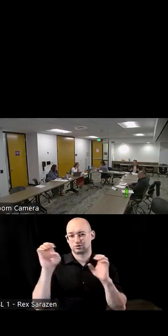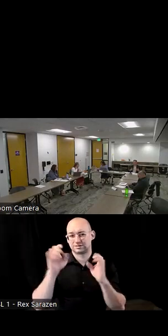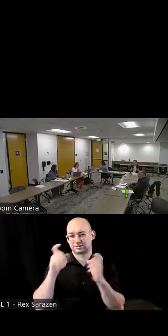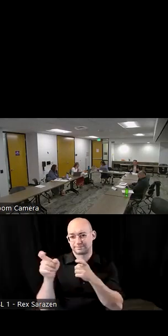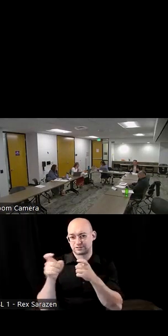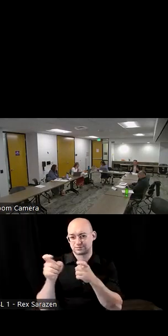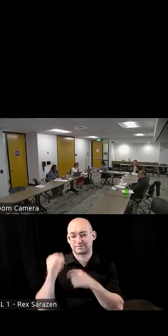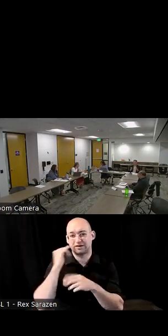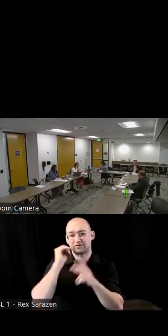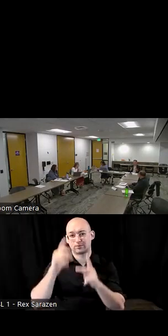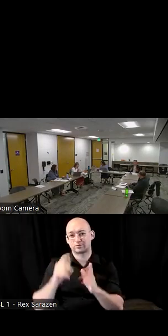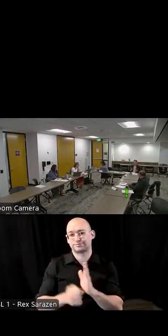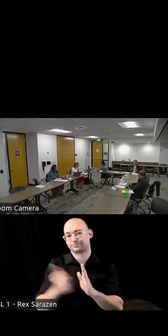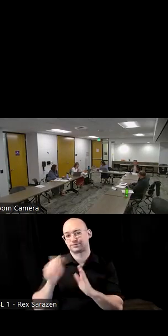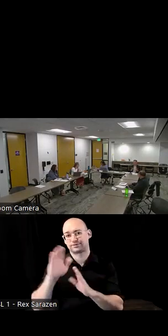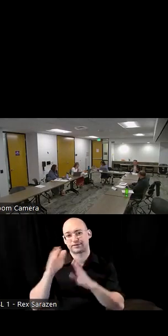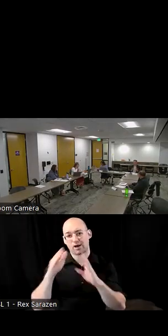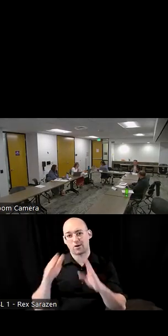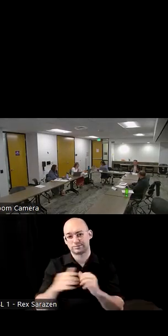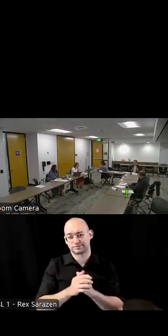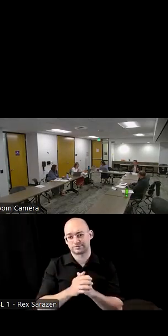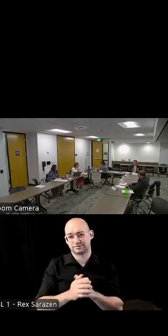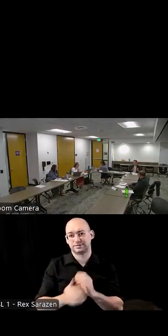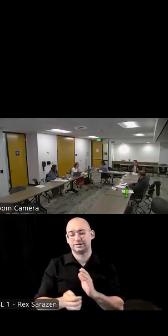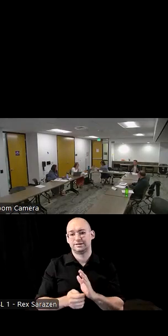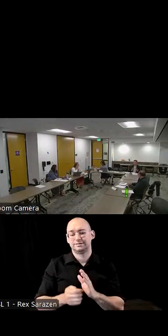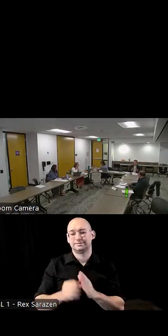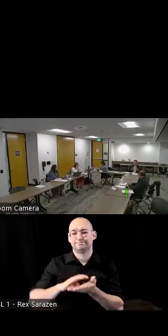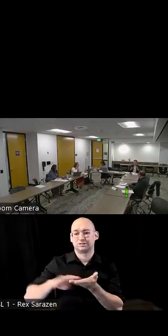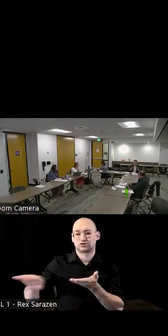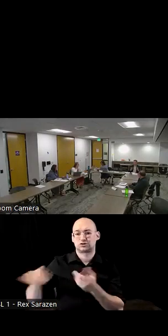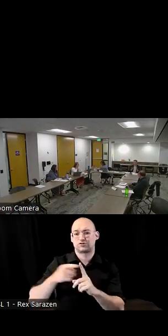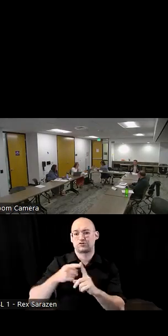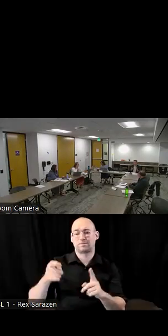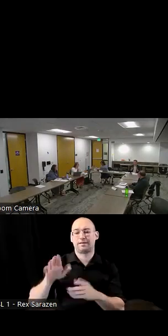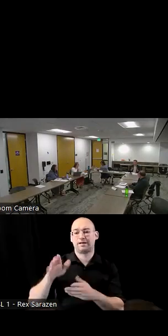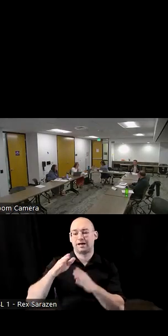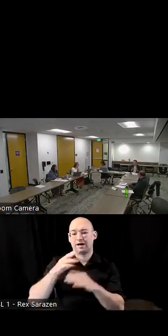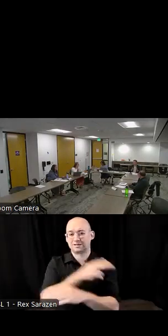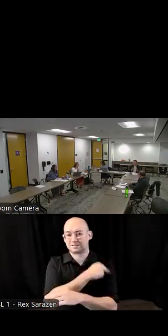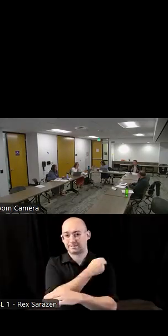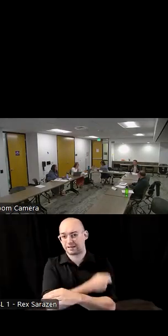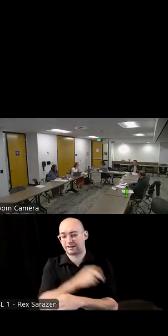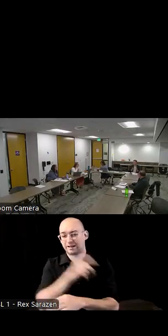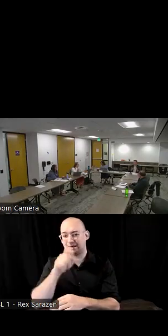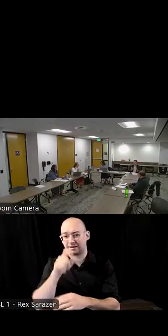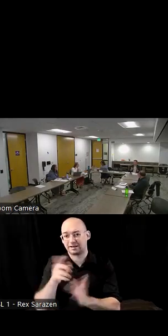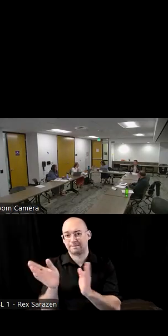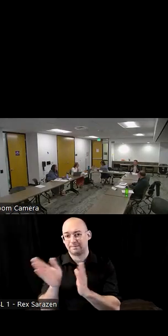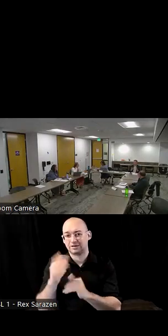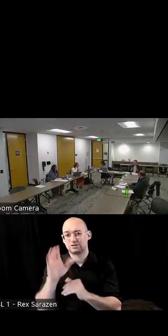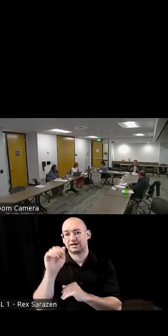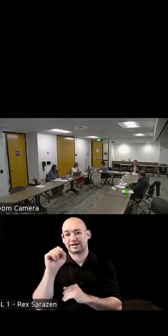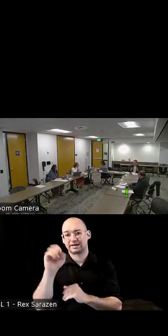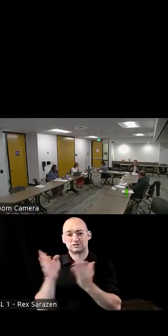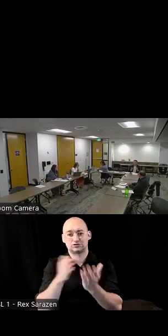being evicted from their house, if they're being discharged from a hospital and they're going back to their home and they need really a package of case services, that's